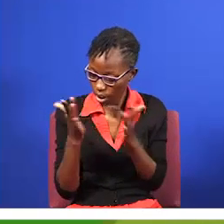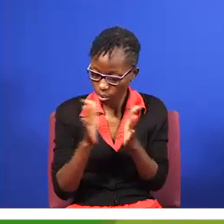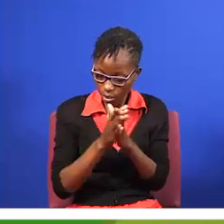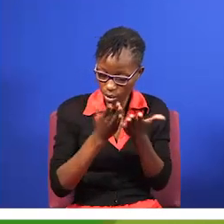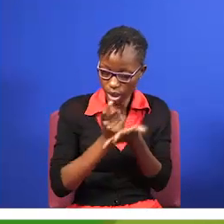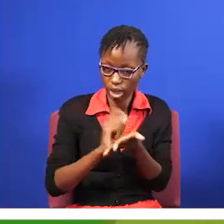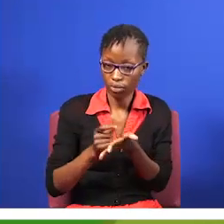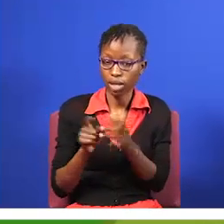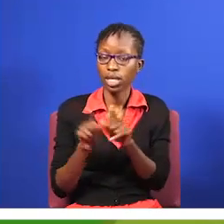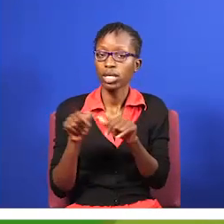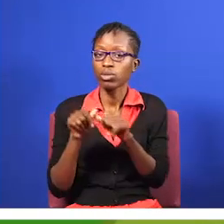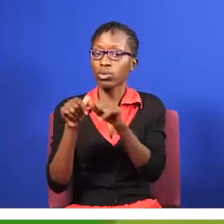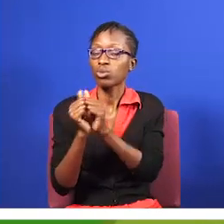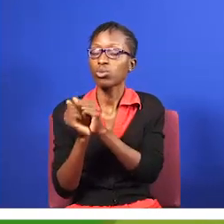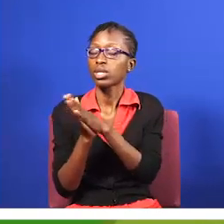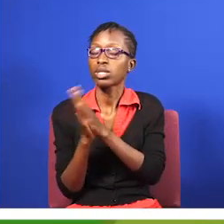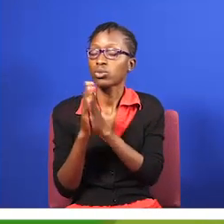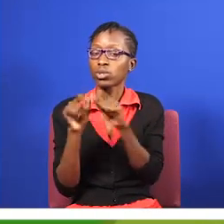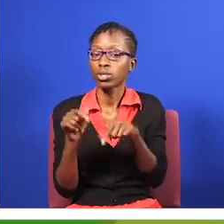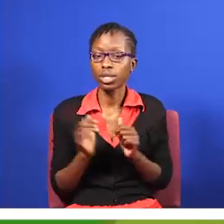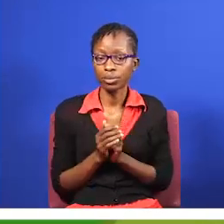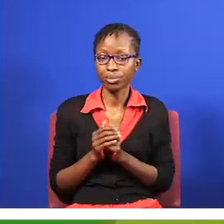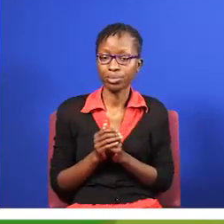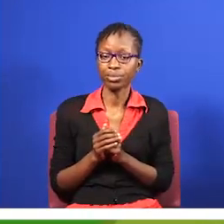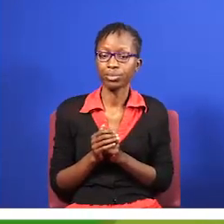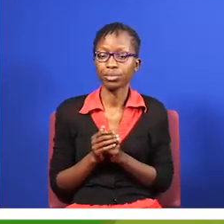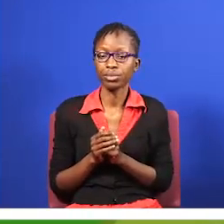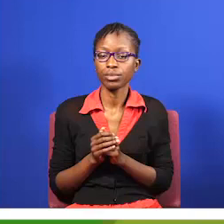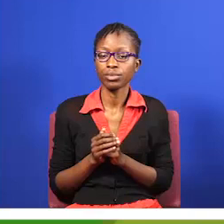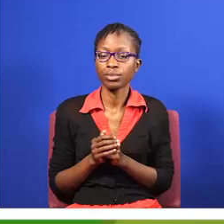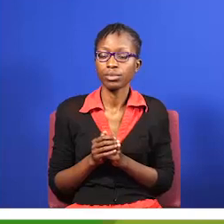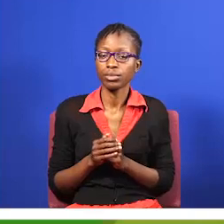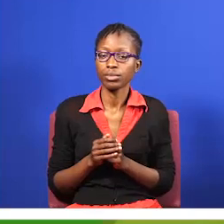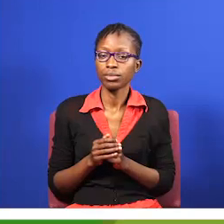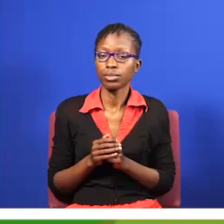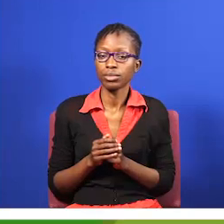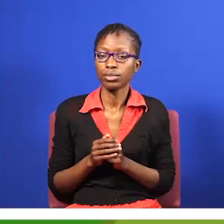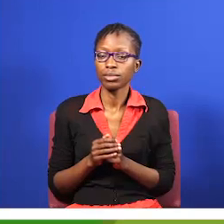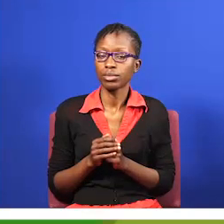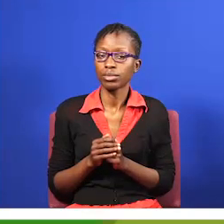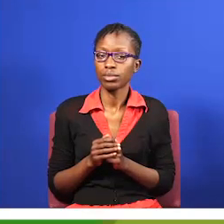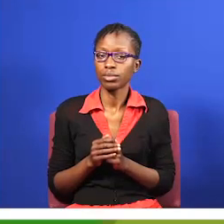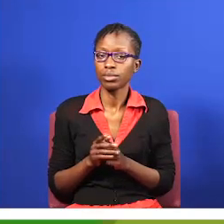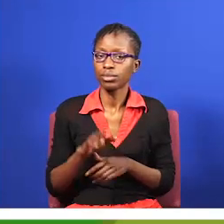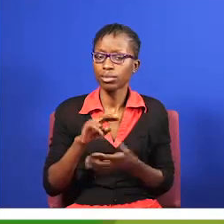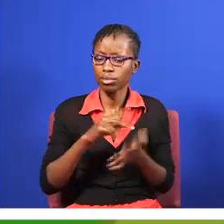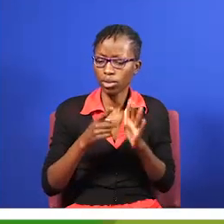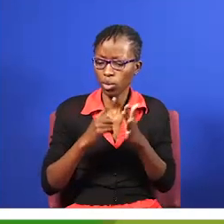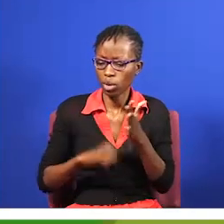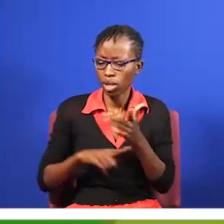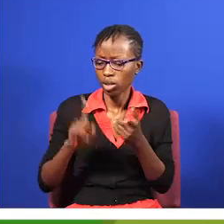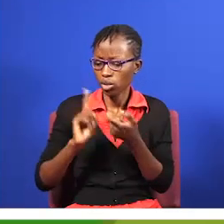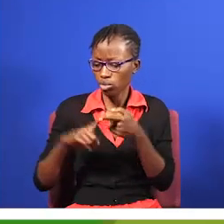go through our story today. Now, what is it? What does it mean to make